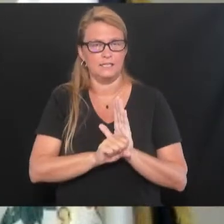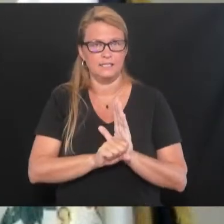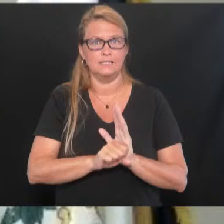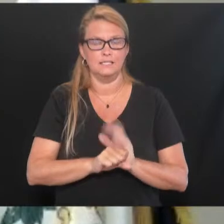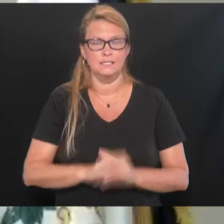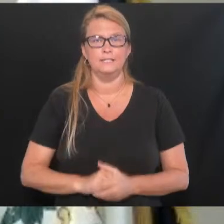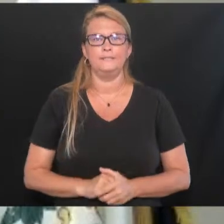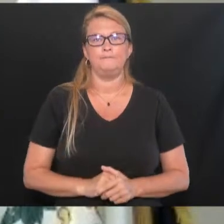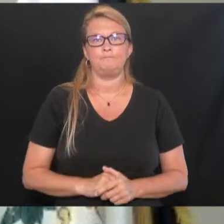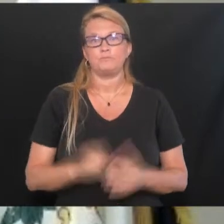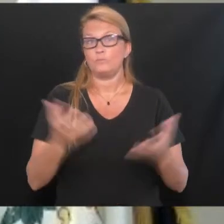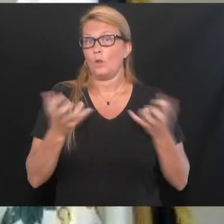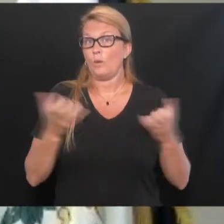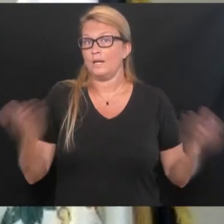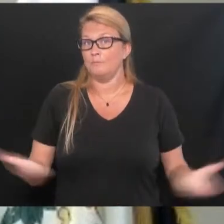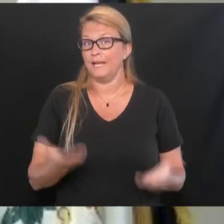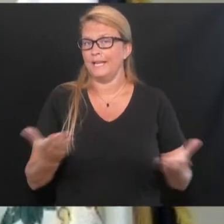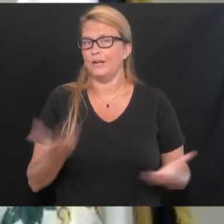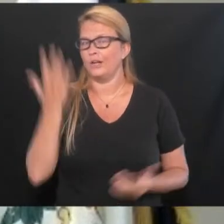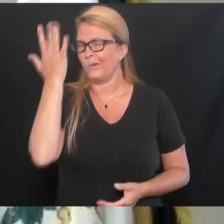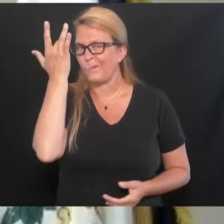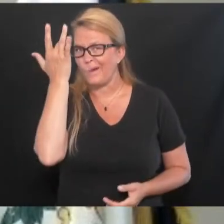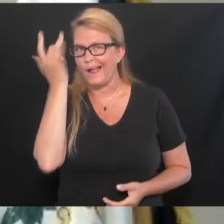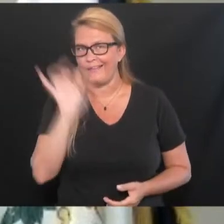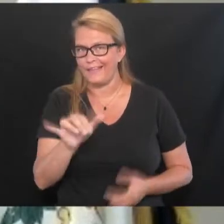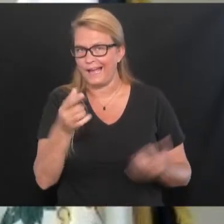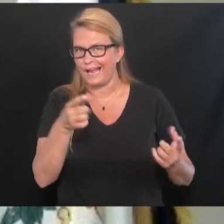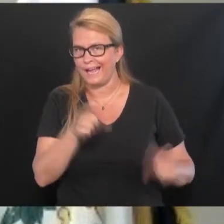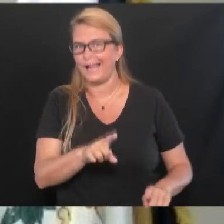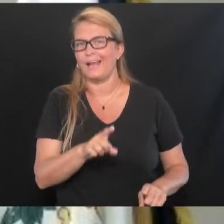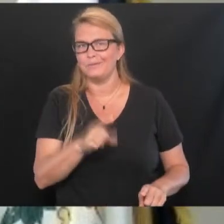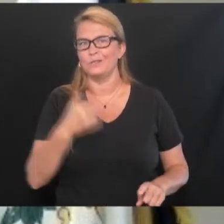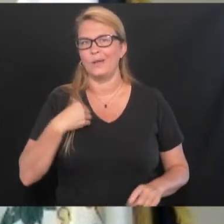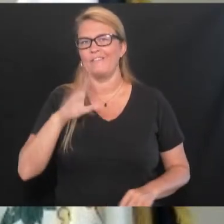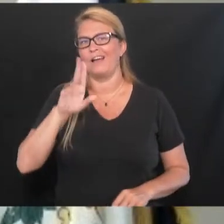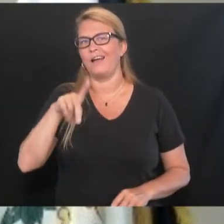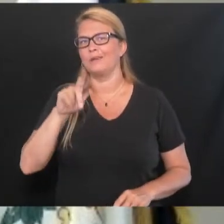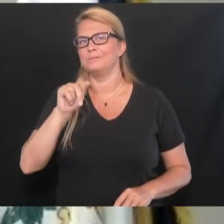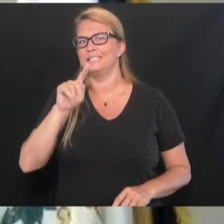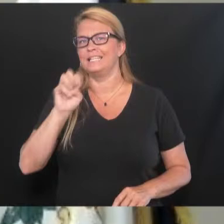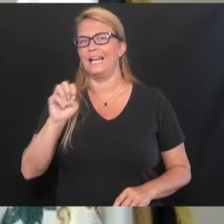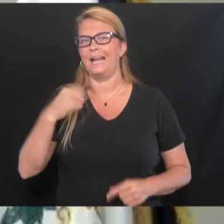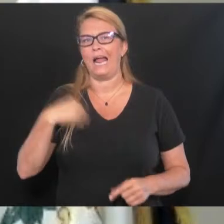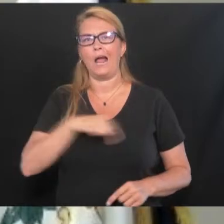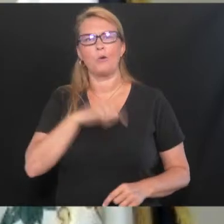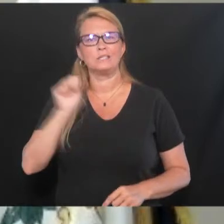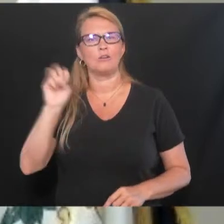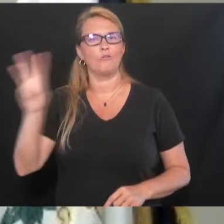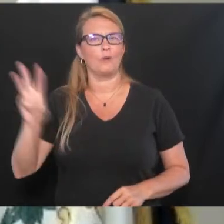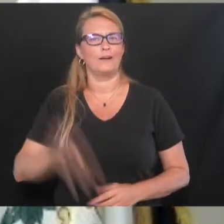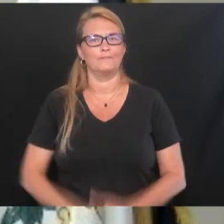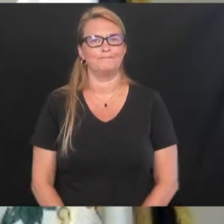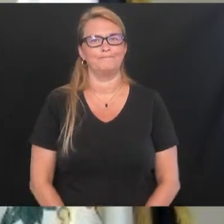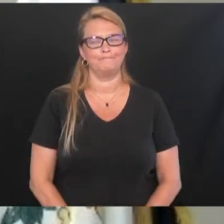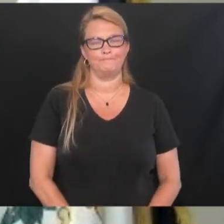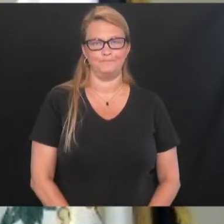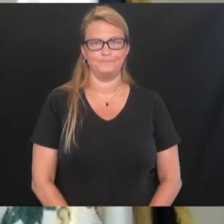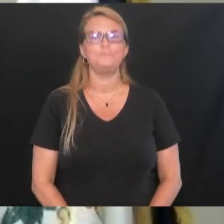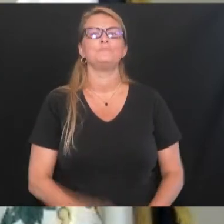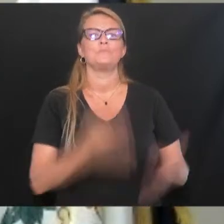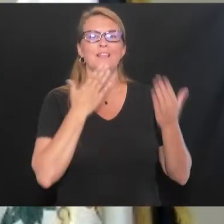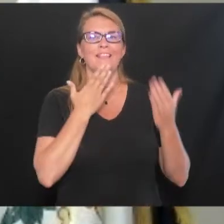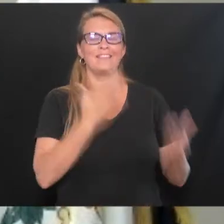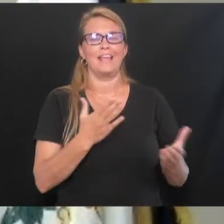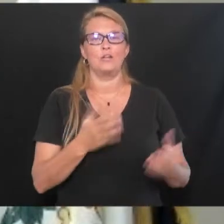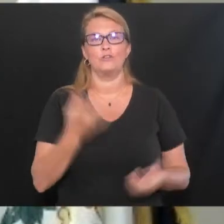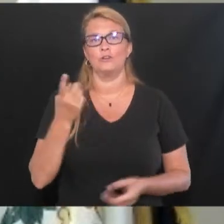a little bit, it's due to the update that was done on the system yesterday. So I hope that helps. Thank you. All right, thank you, Secretary.